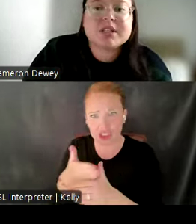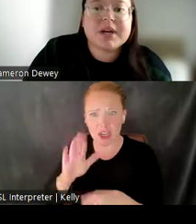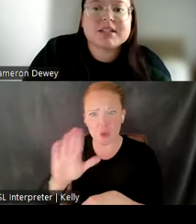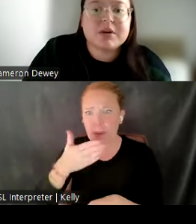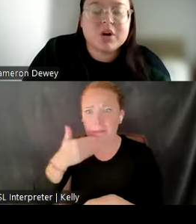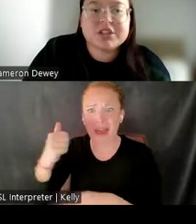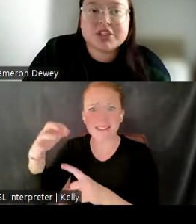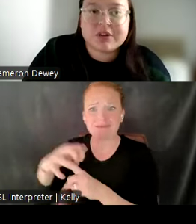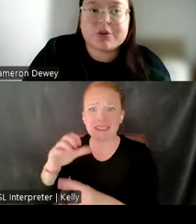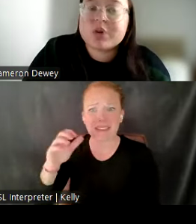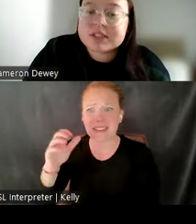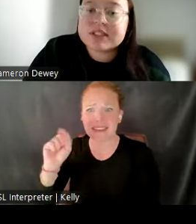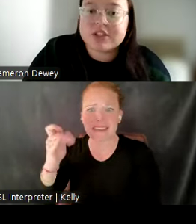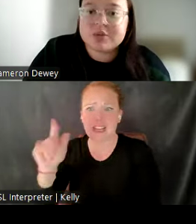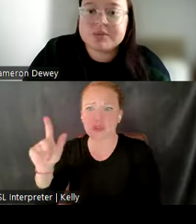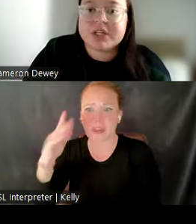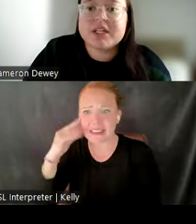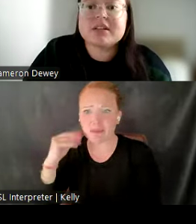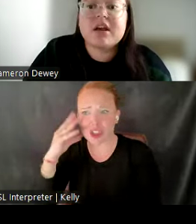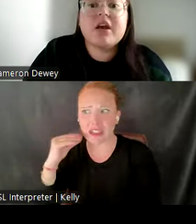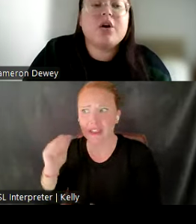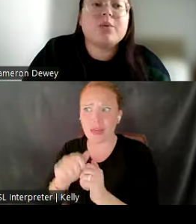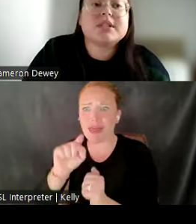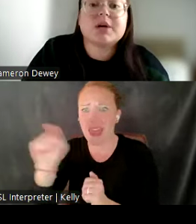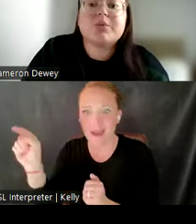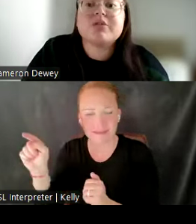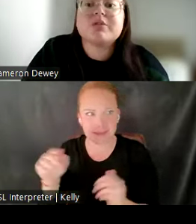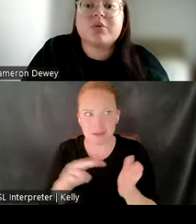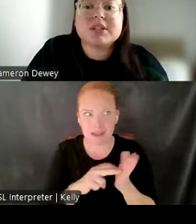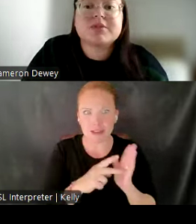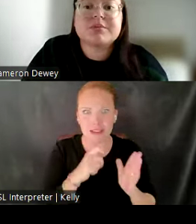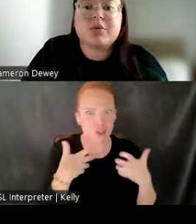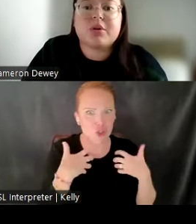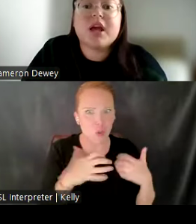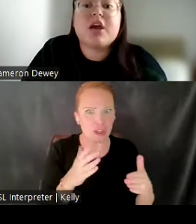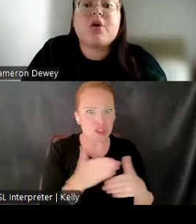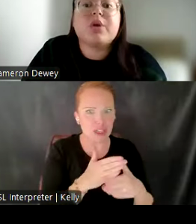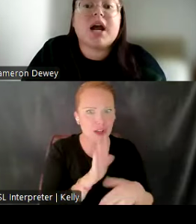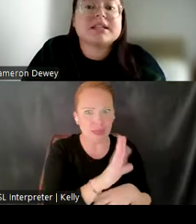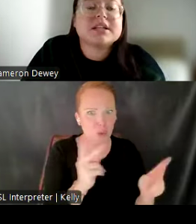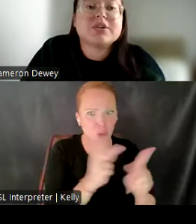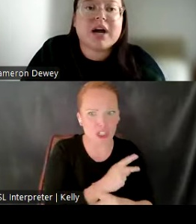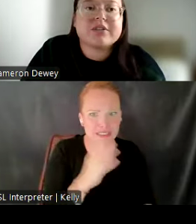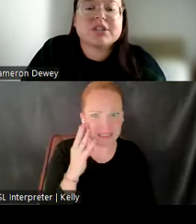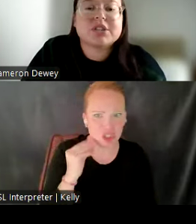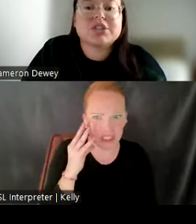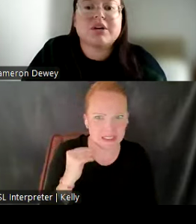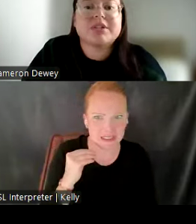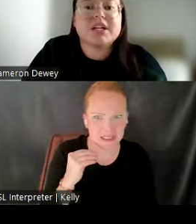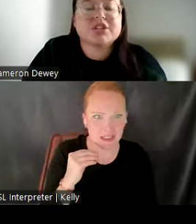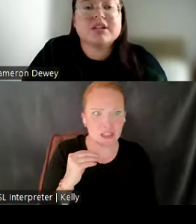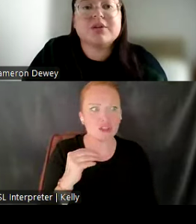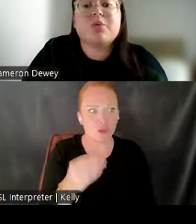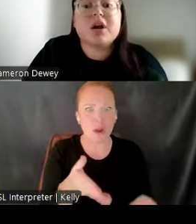can you expect someone to share their worst sexual experience? When someone reports for support, we are asking survivors to